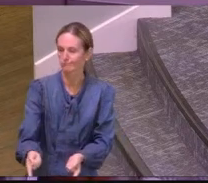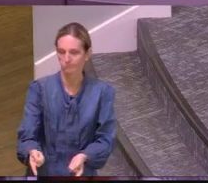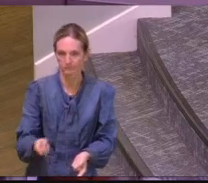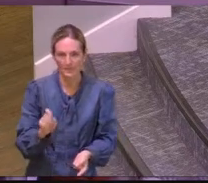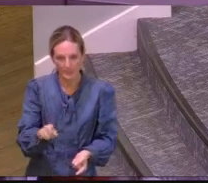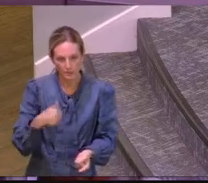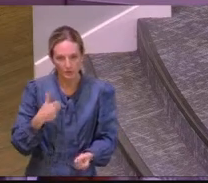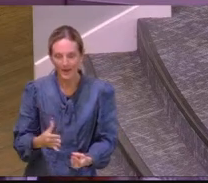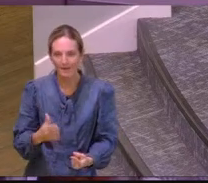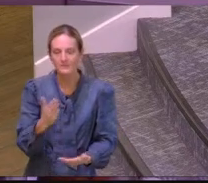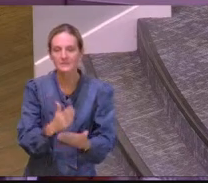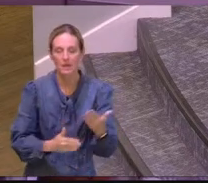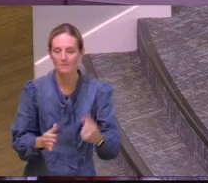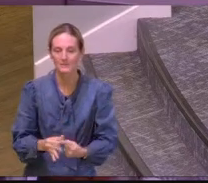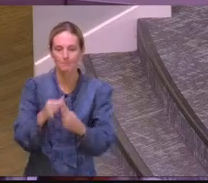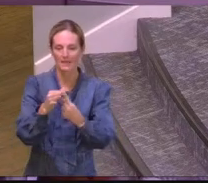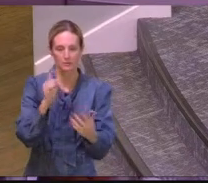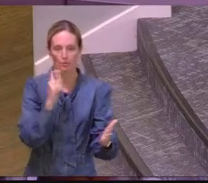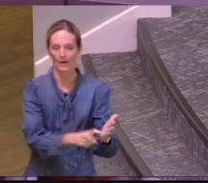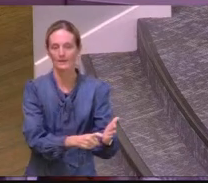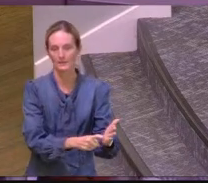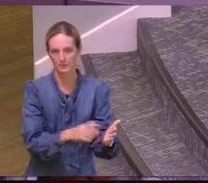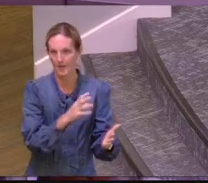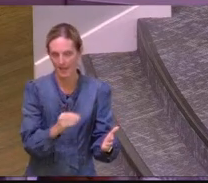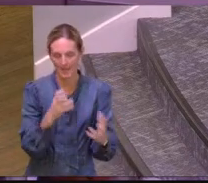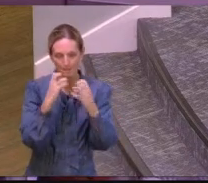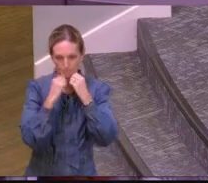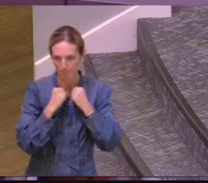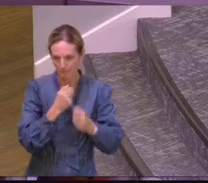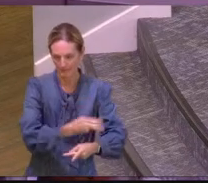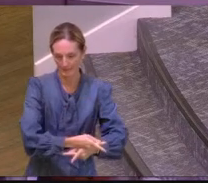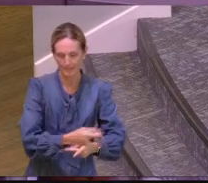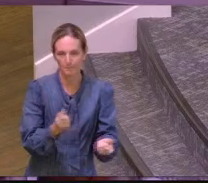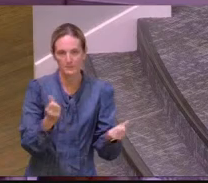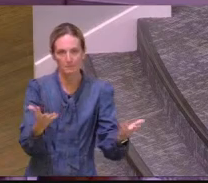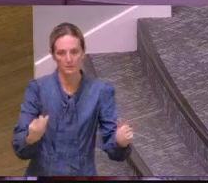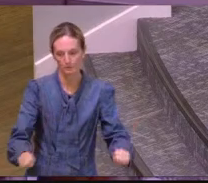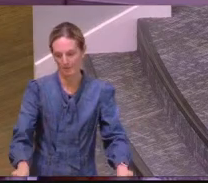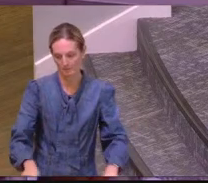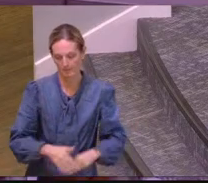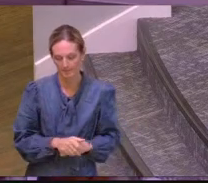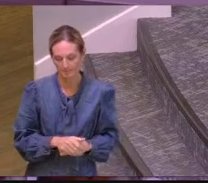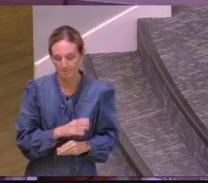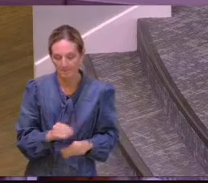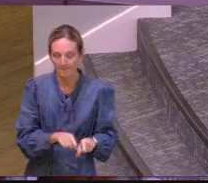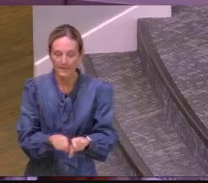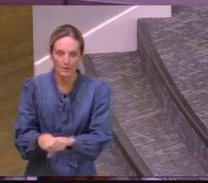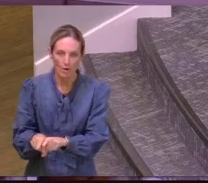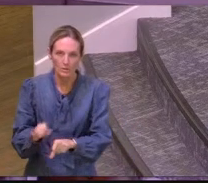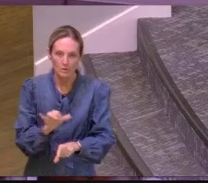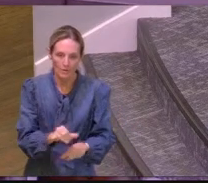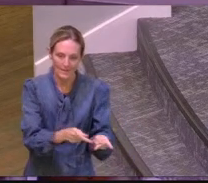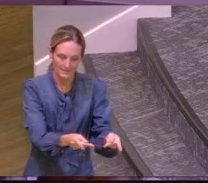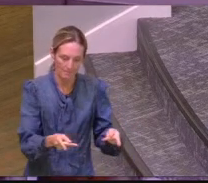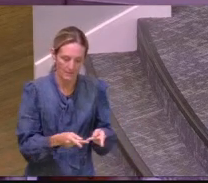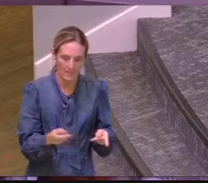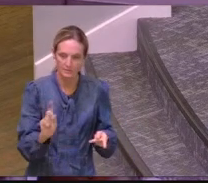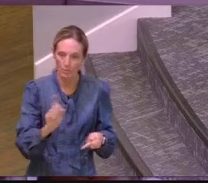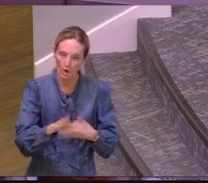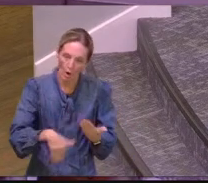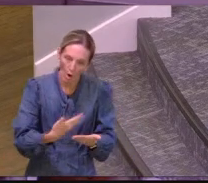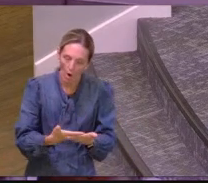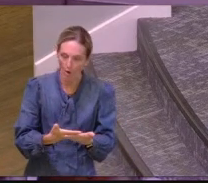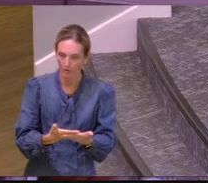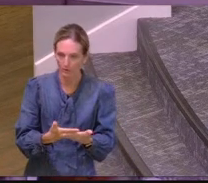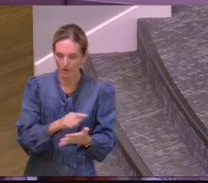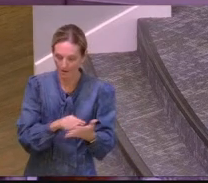special recognition, and we should preserve as much of it as we possibly can. And then it was also that place where all of these things came together.